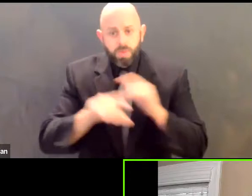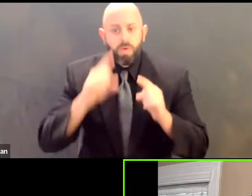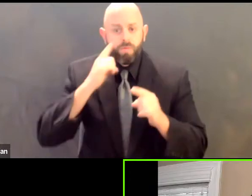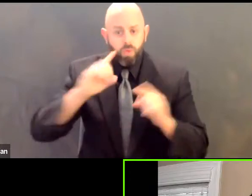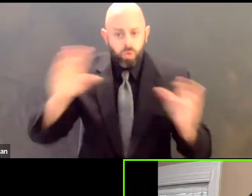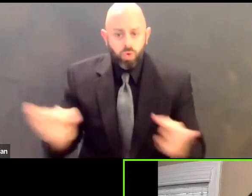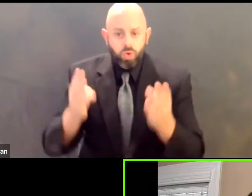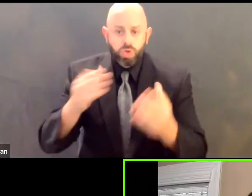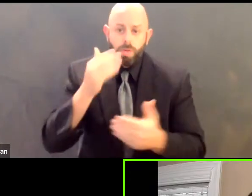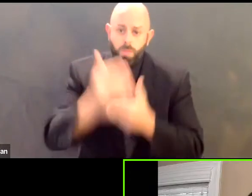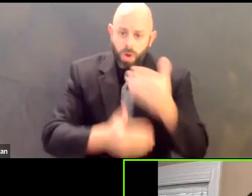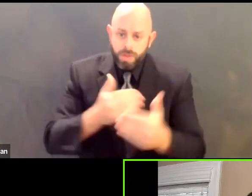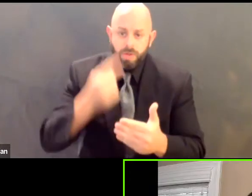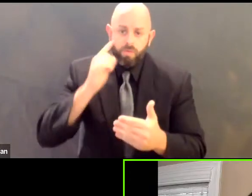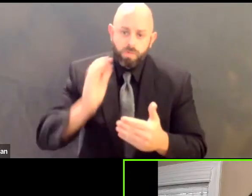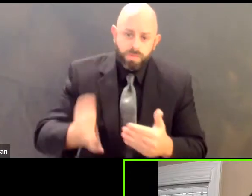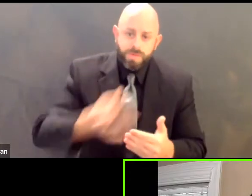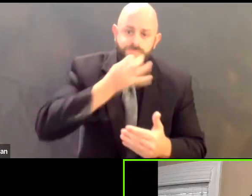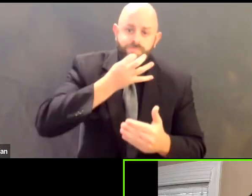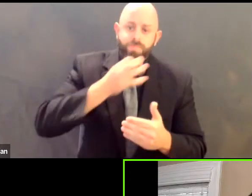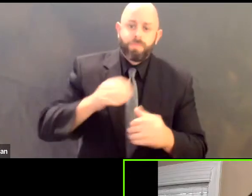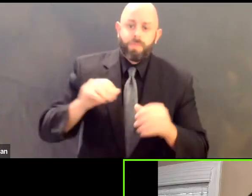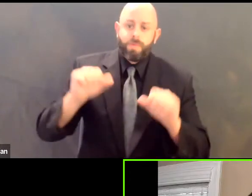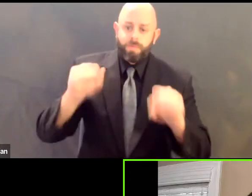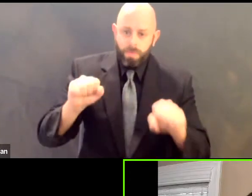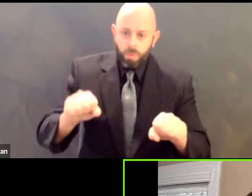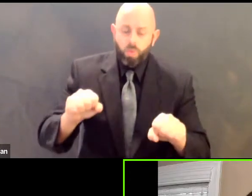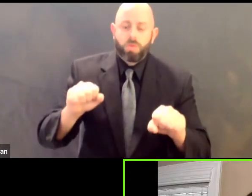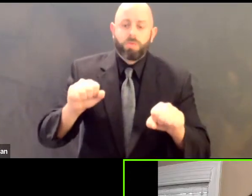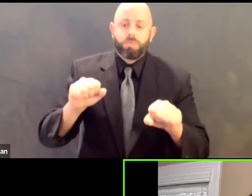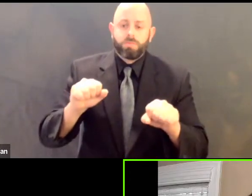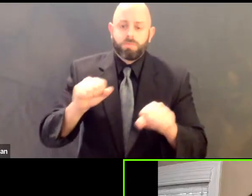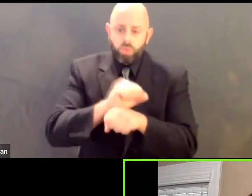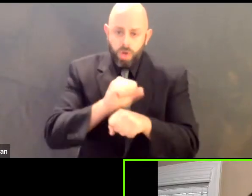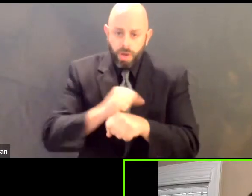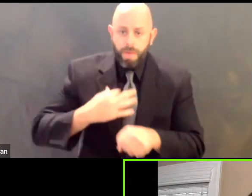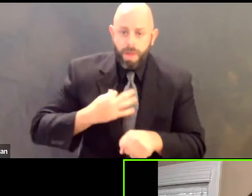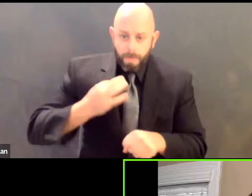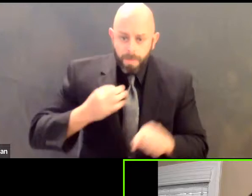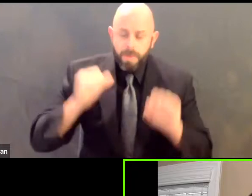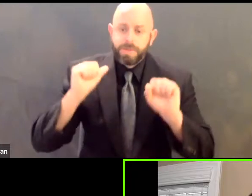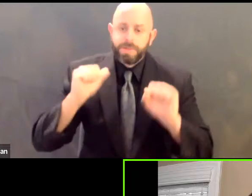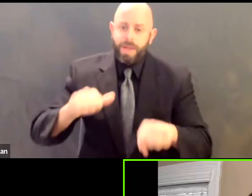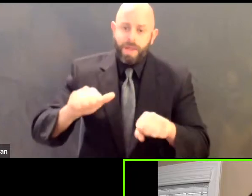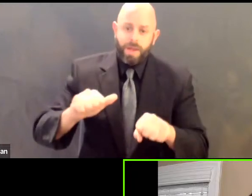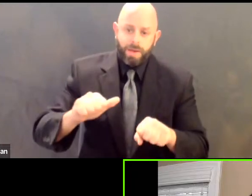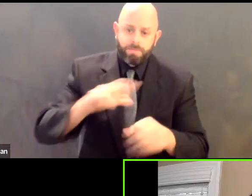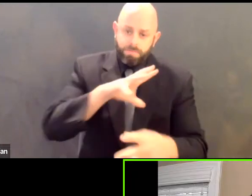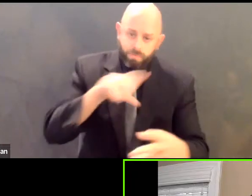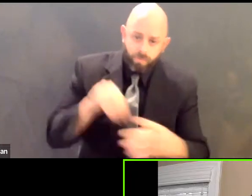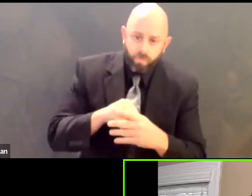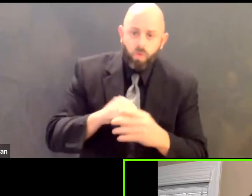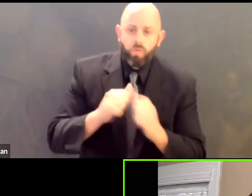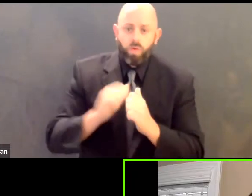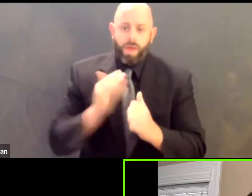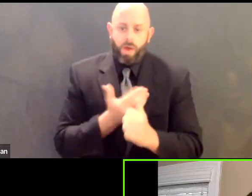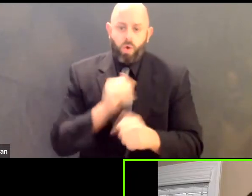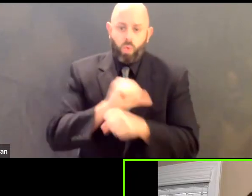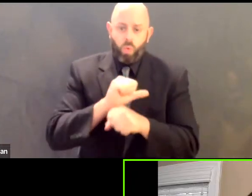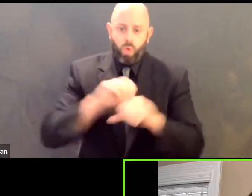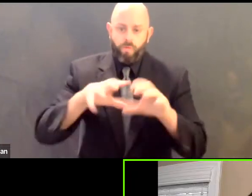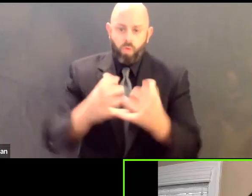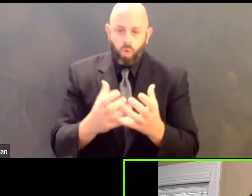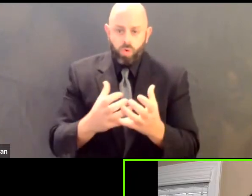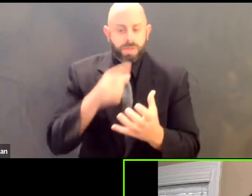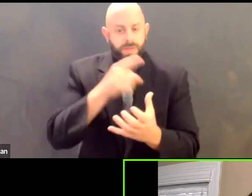where talented, eligible job applicants can take their rightful place in our workforce. He has received